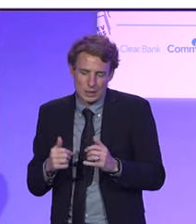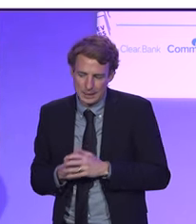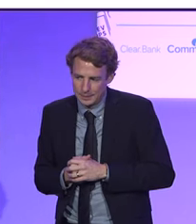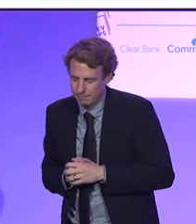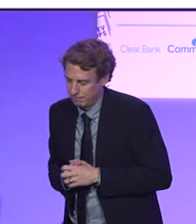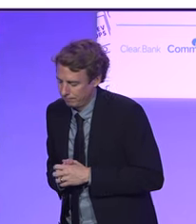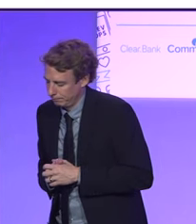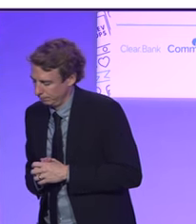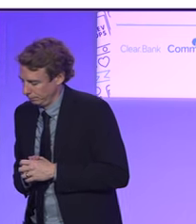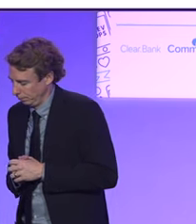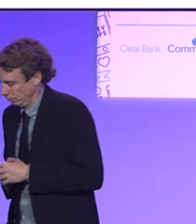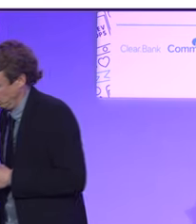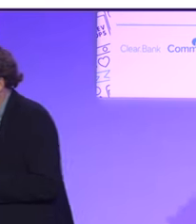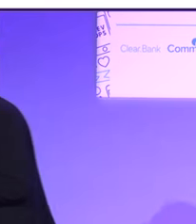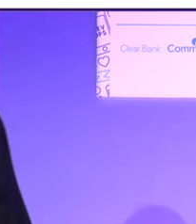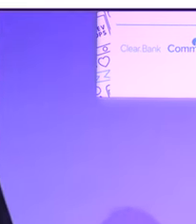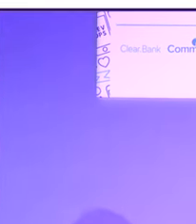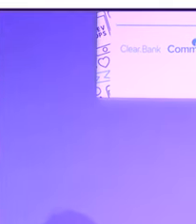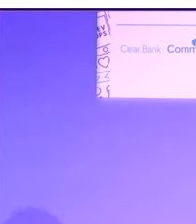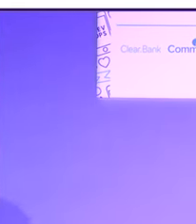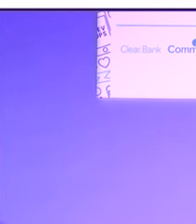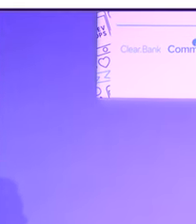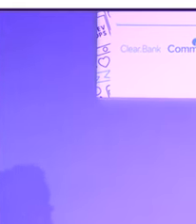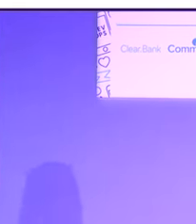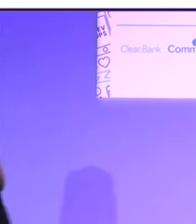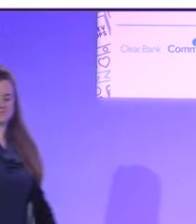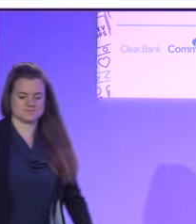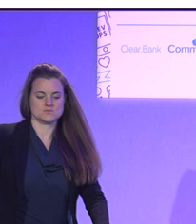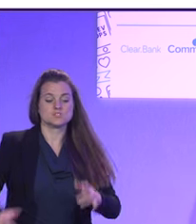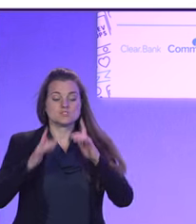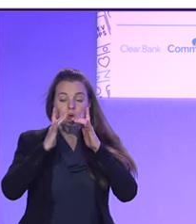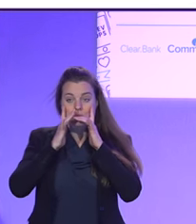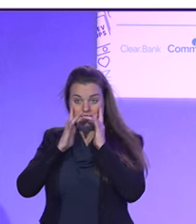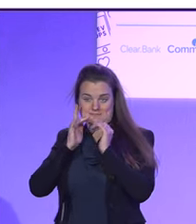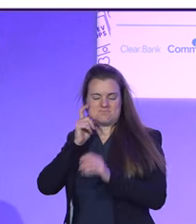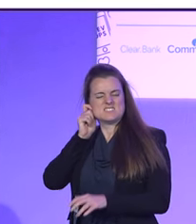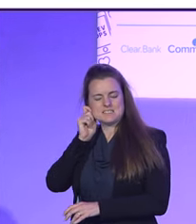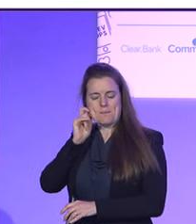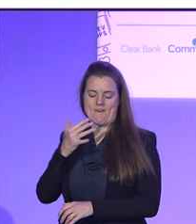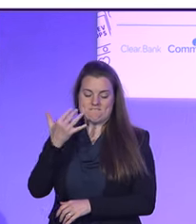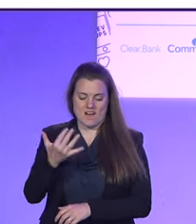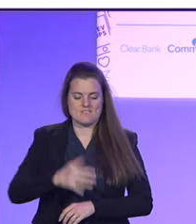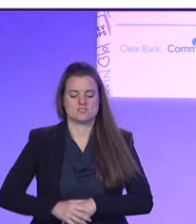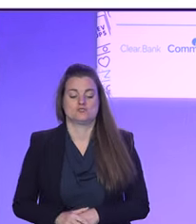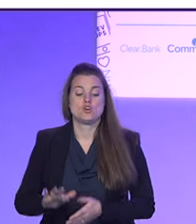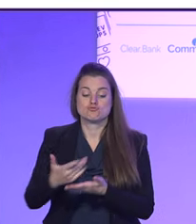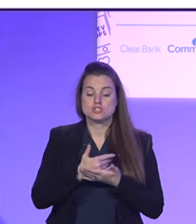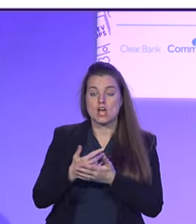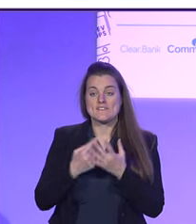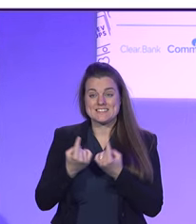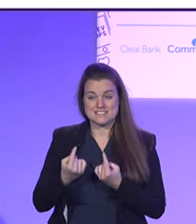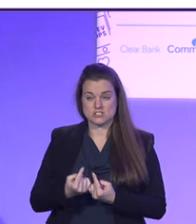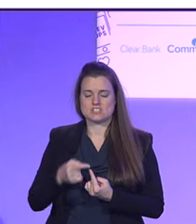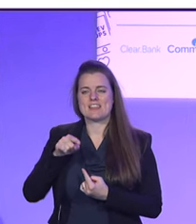Tip number five, use reserved and spot instances. Reserved instances is a concept in